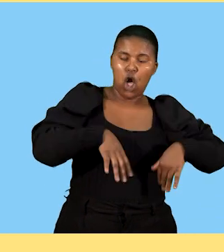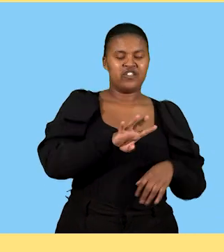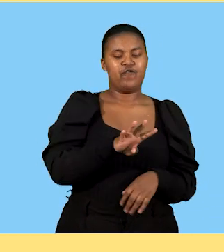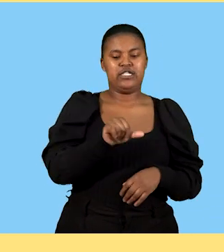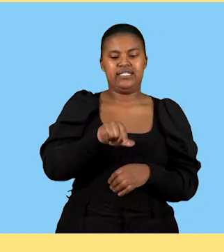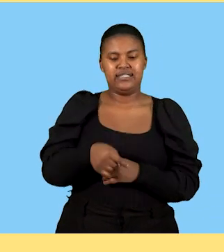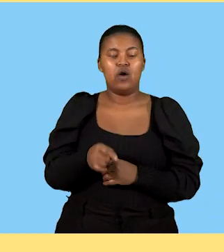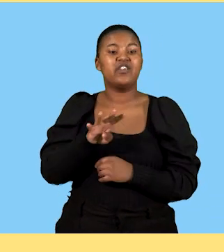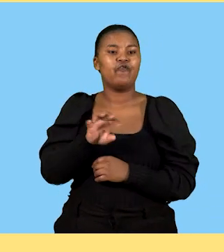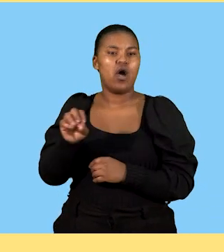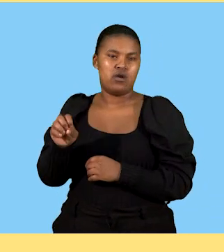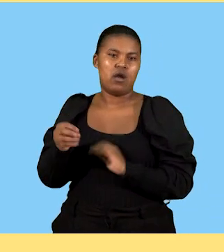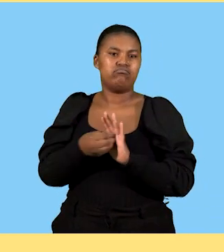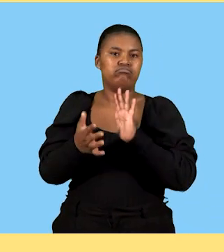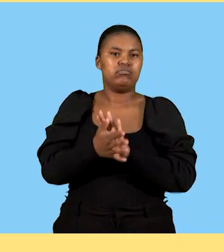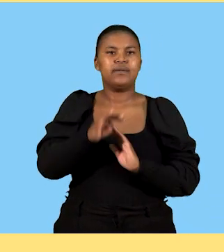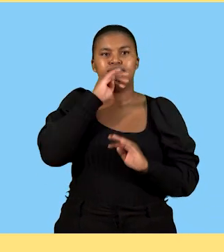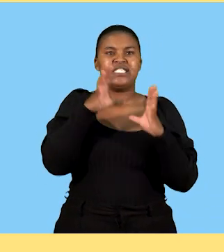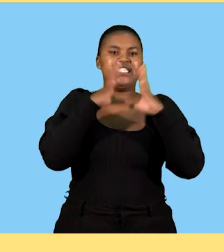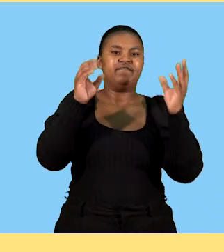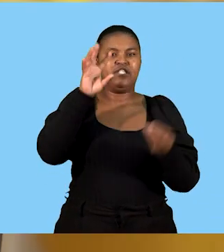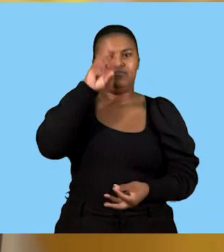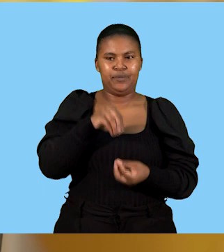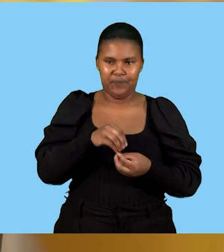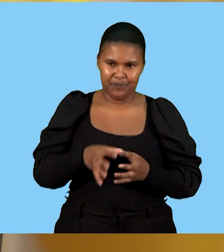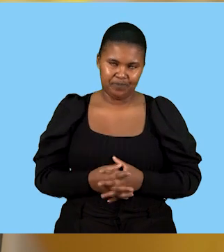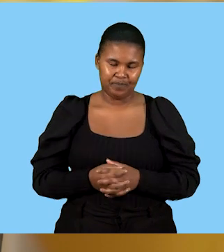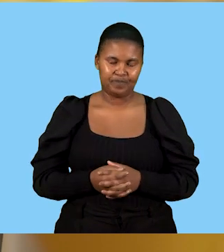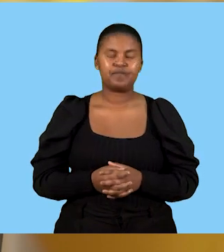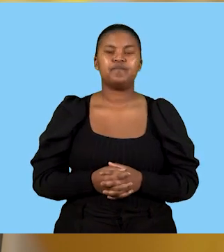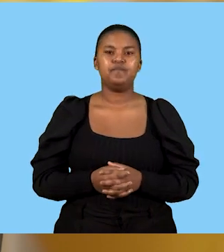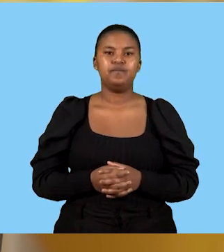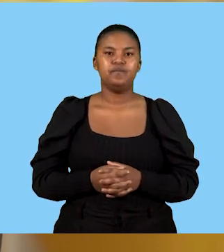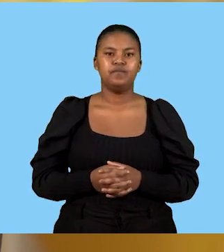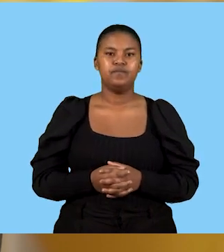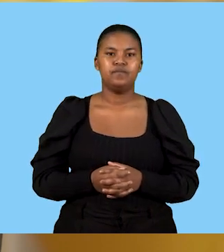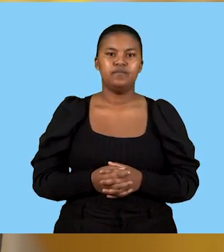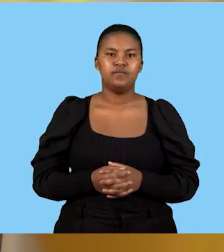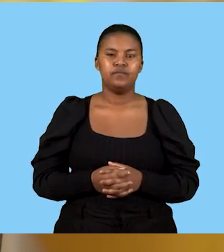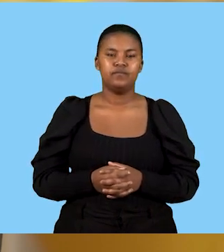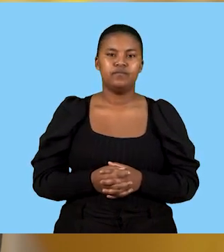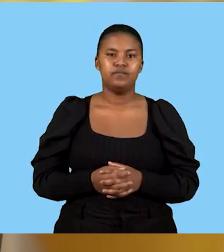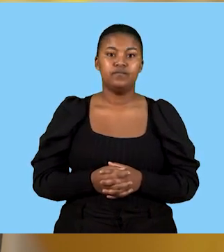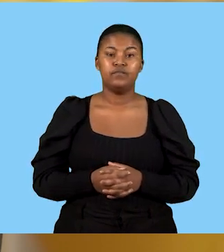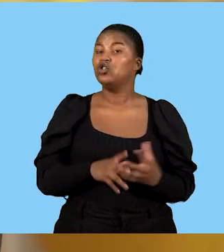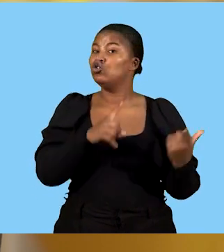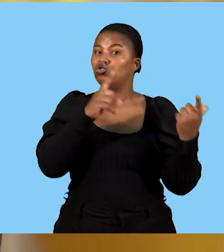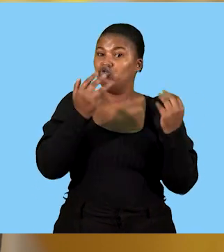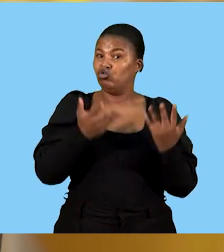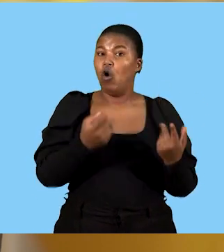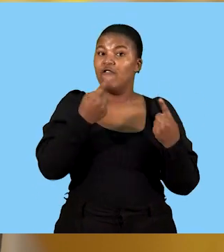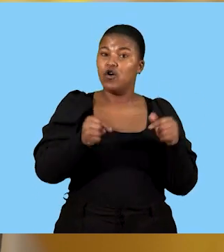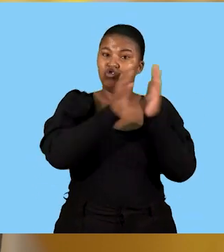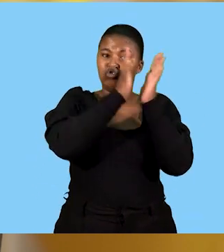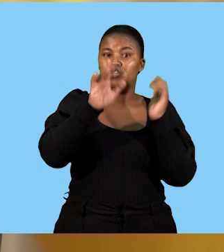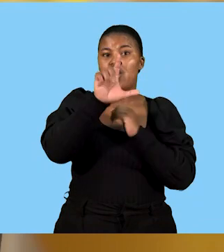is 46,400, to complete double entry. This is what you do in the general ledger.